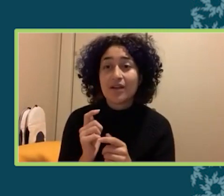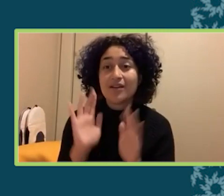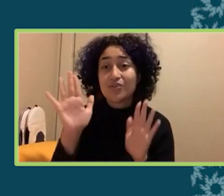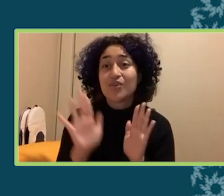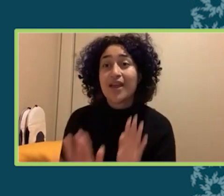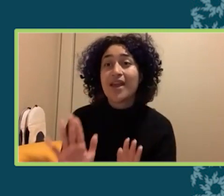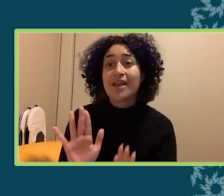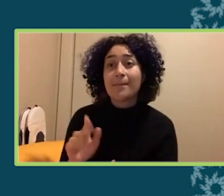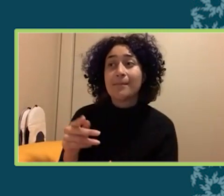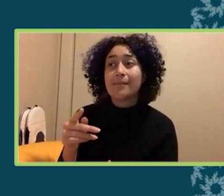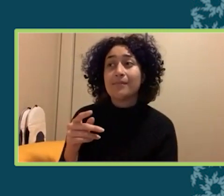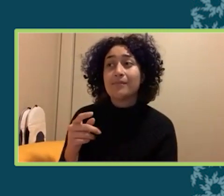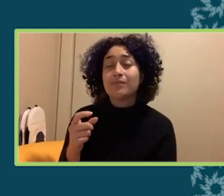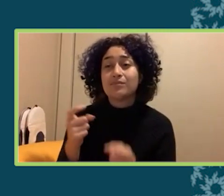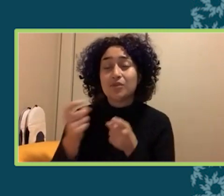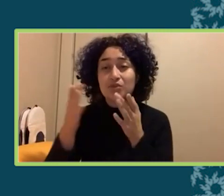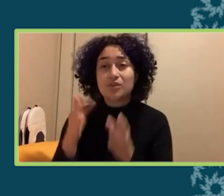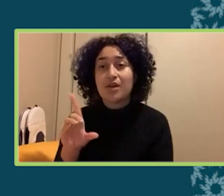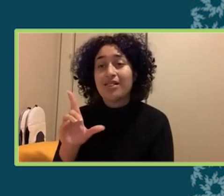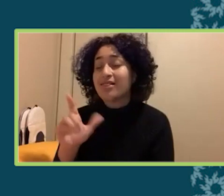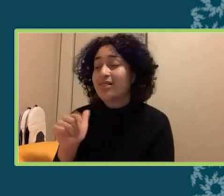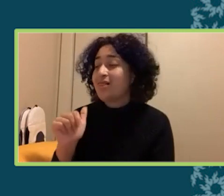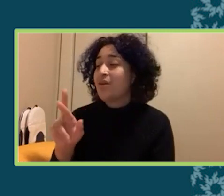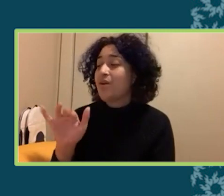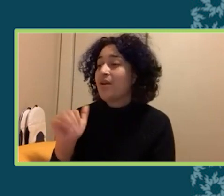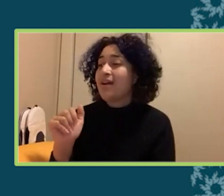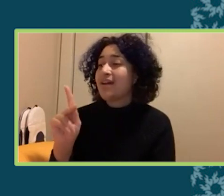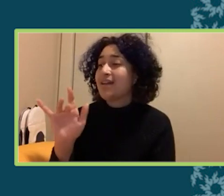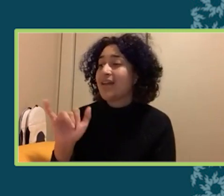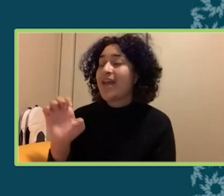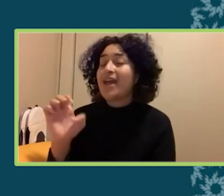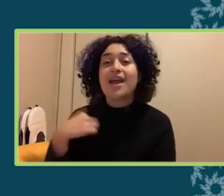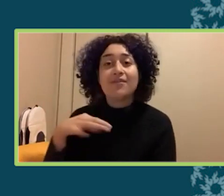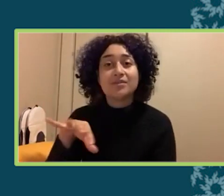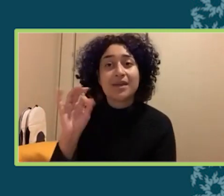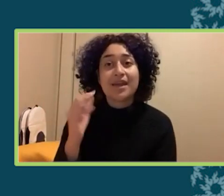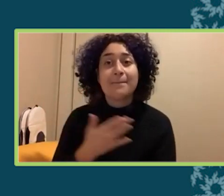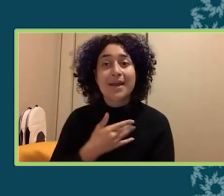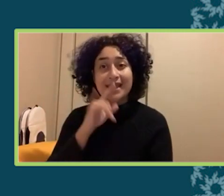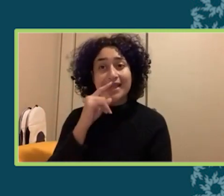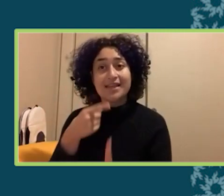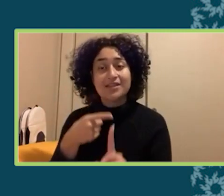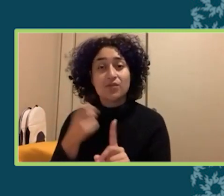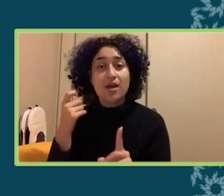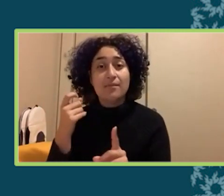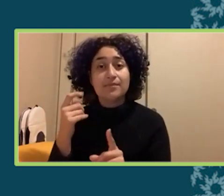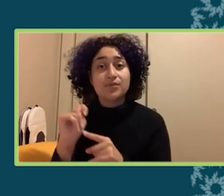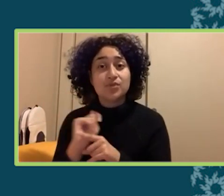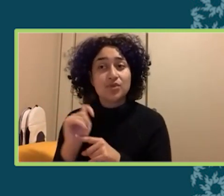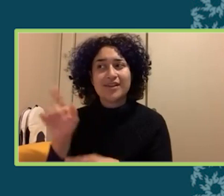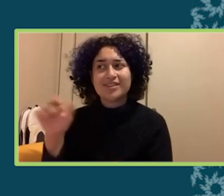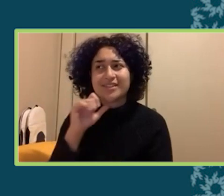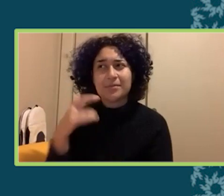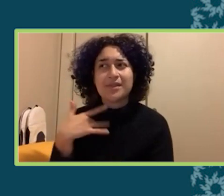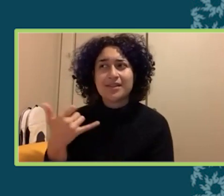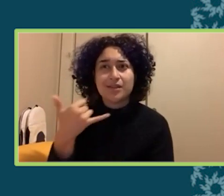Kay, called me Monday night, and I was picking up the kids from tutoring, and she doesn't normally call me in the